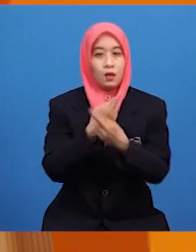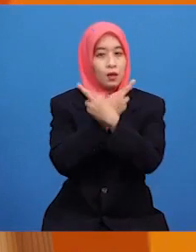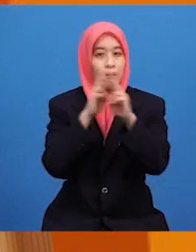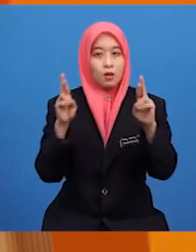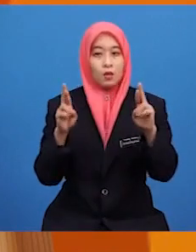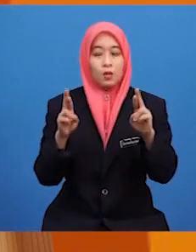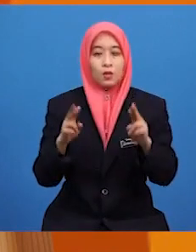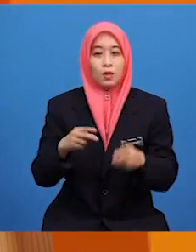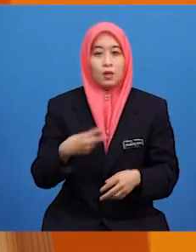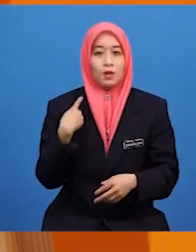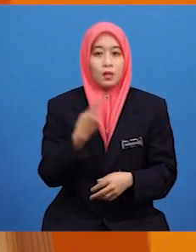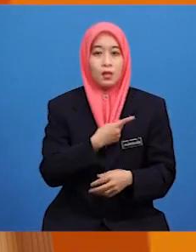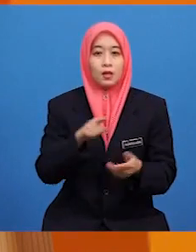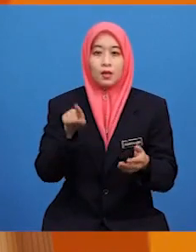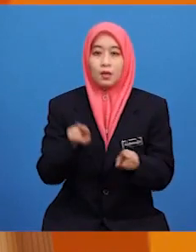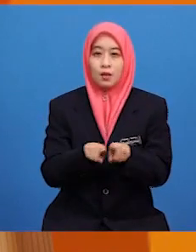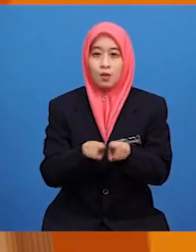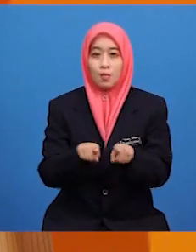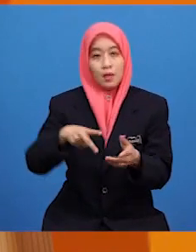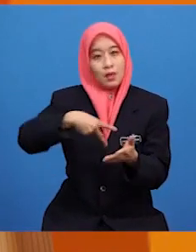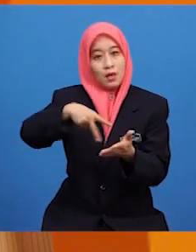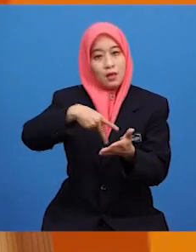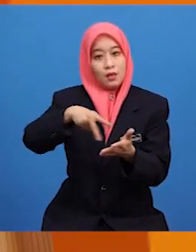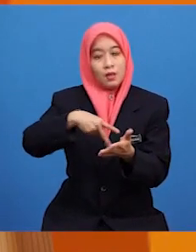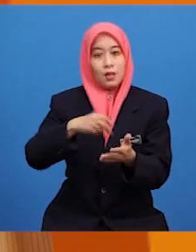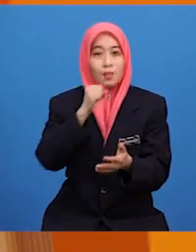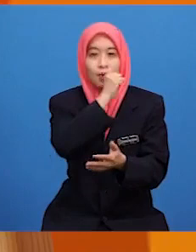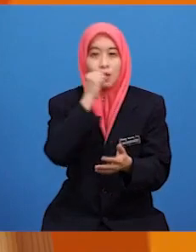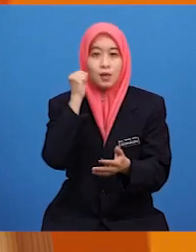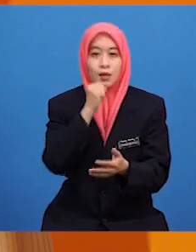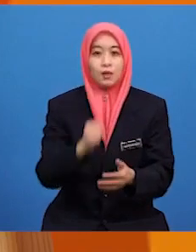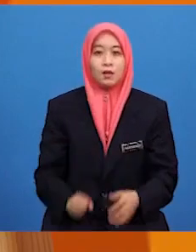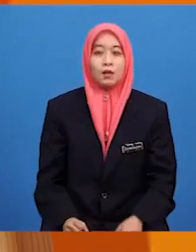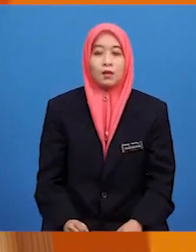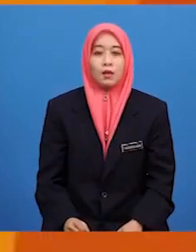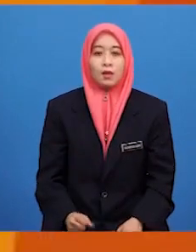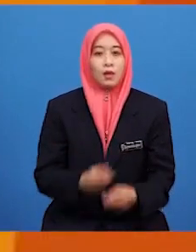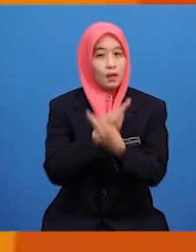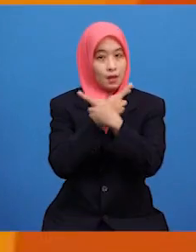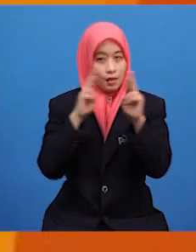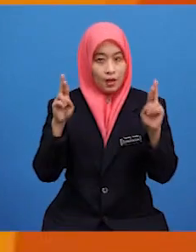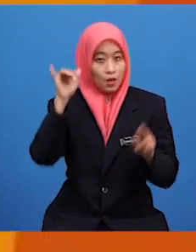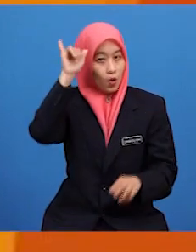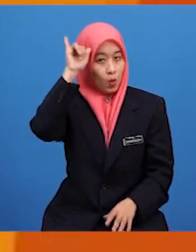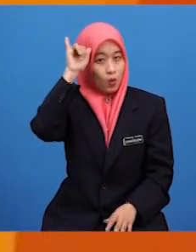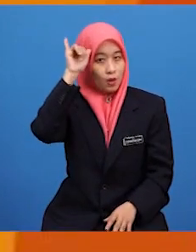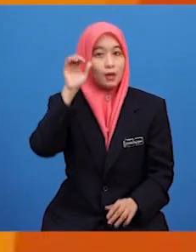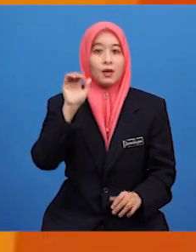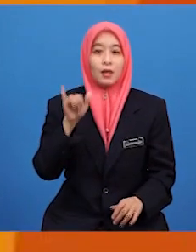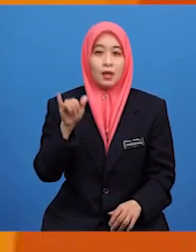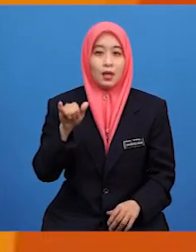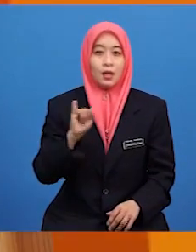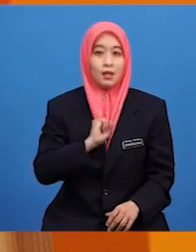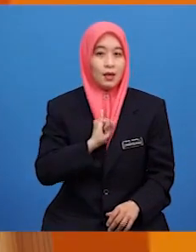dance while singing together. Are you ready to have some fun, Yellow? Yes, I